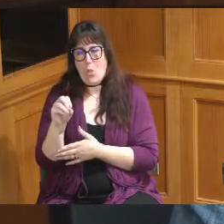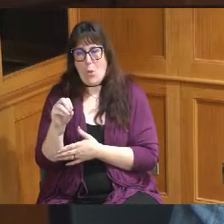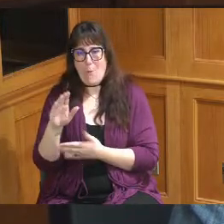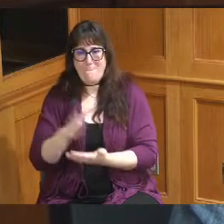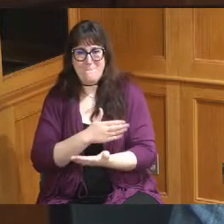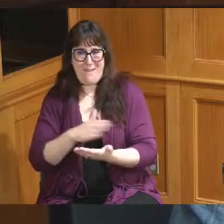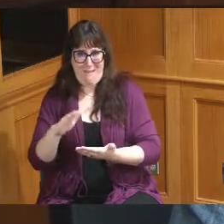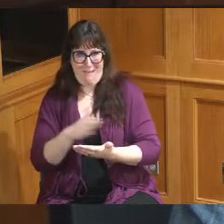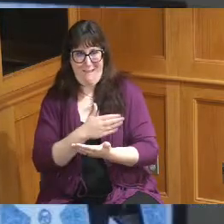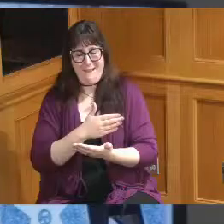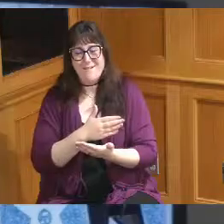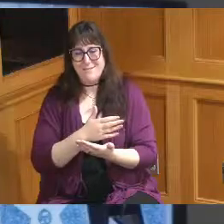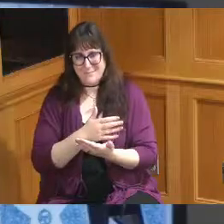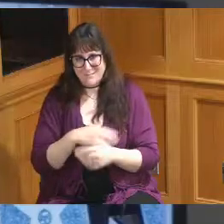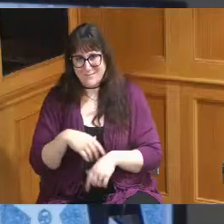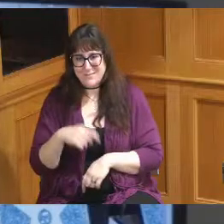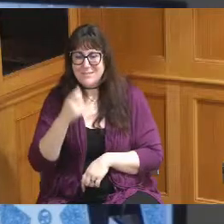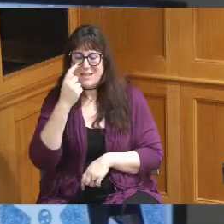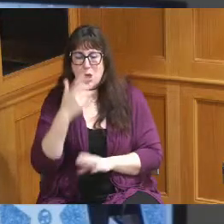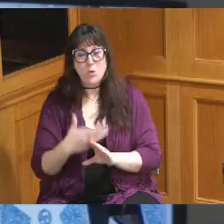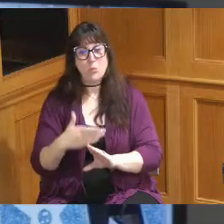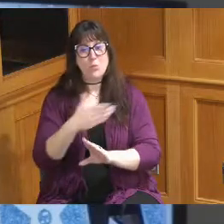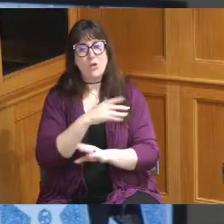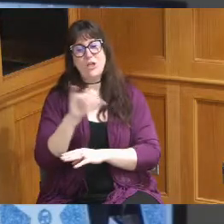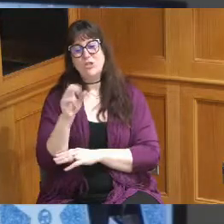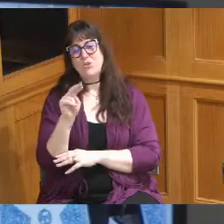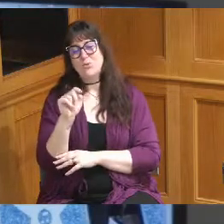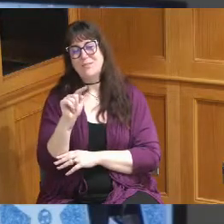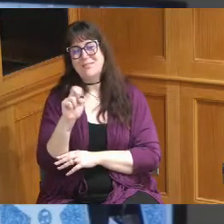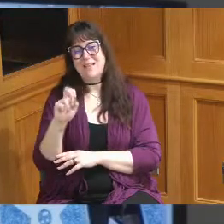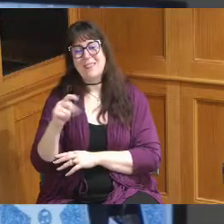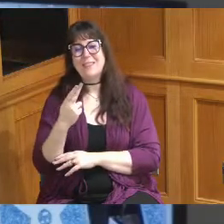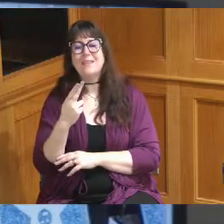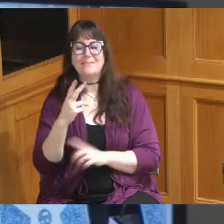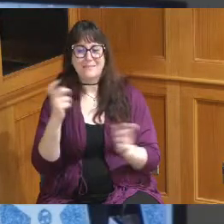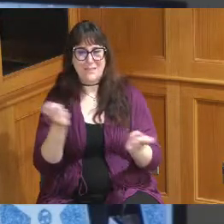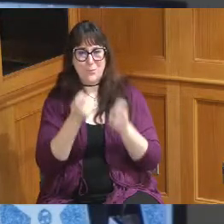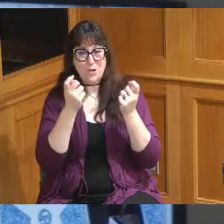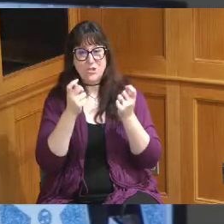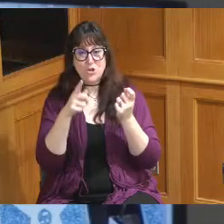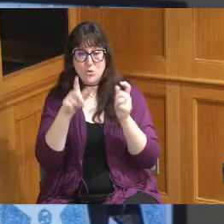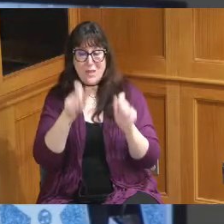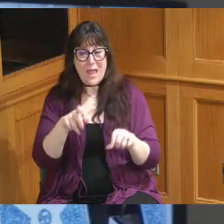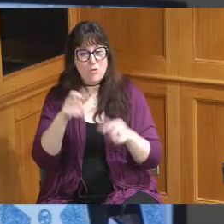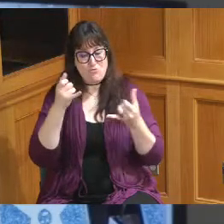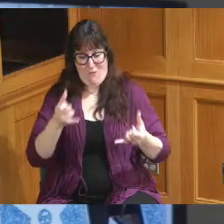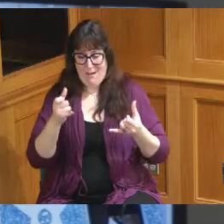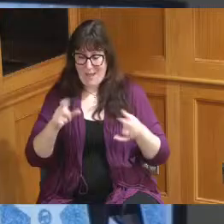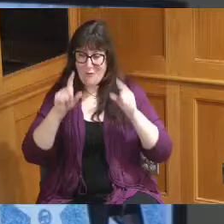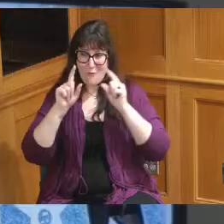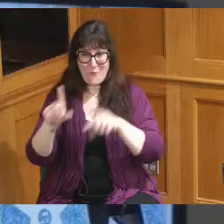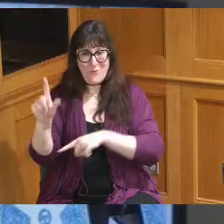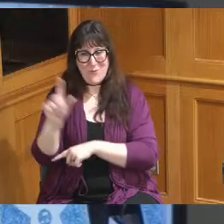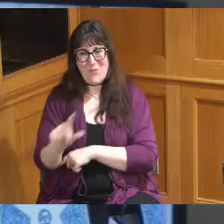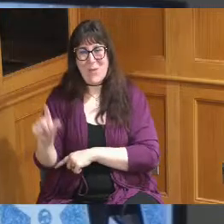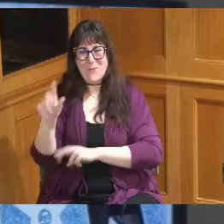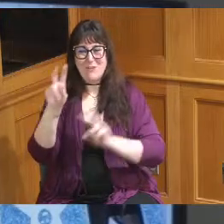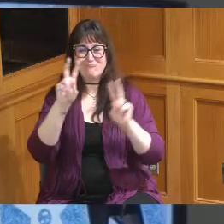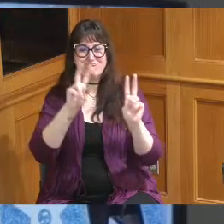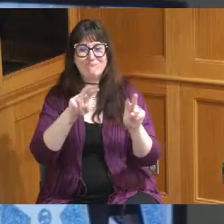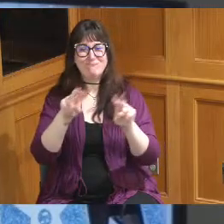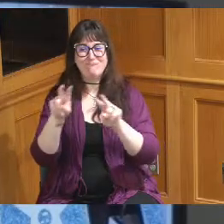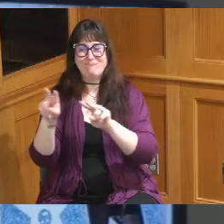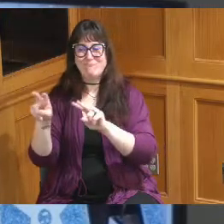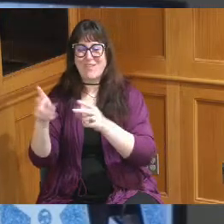a pre-Juneteenth celebration. And you could go to the main library right now, and though it has a